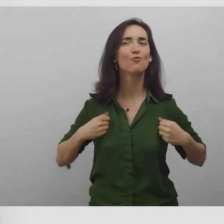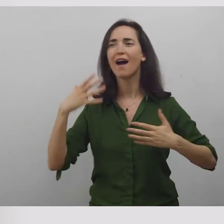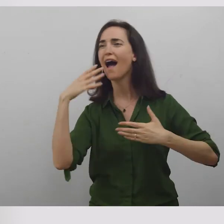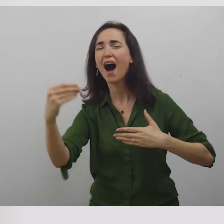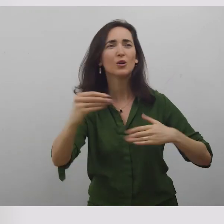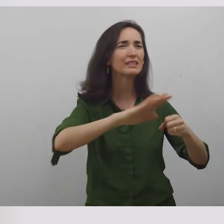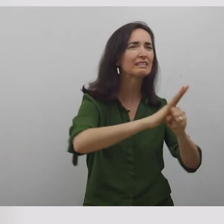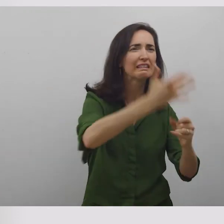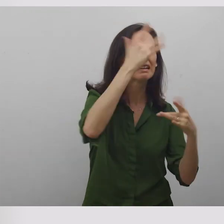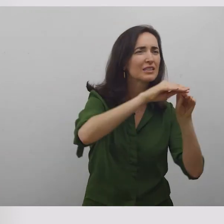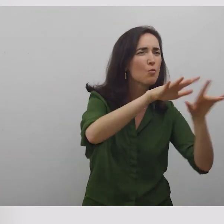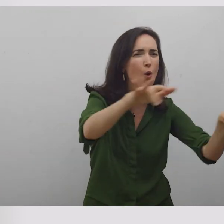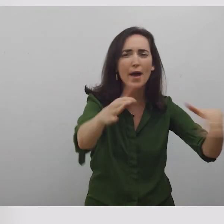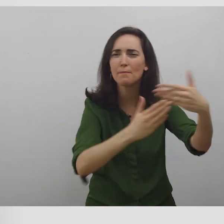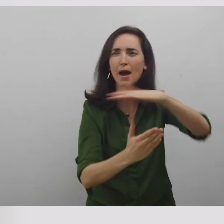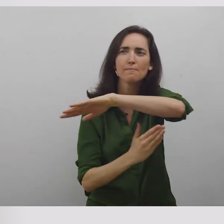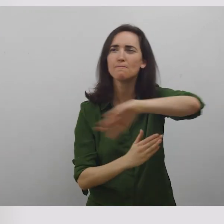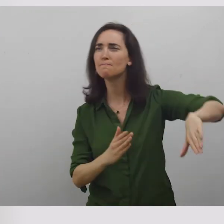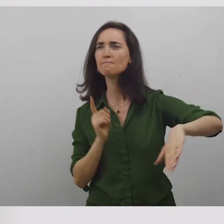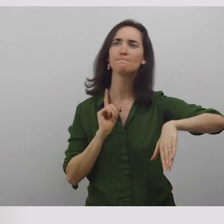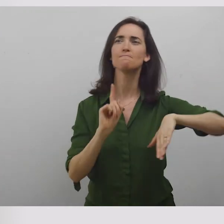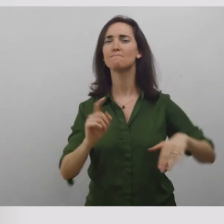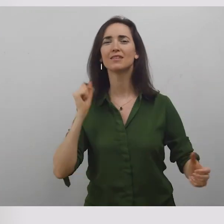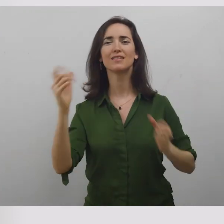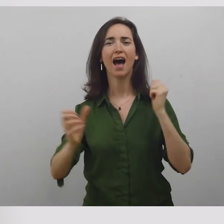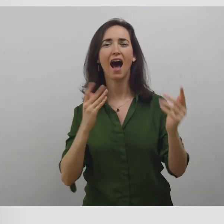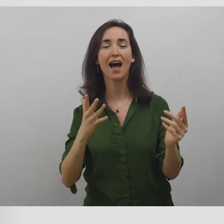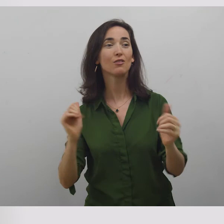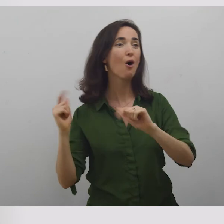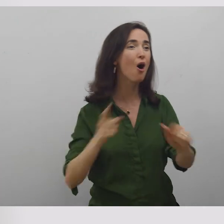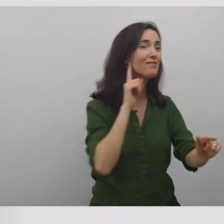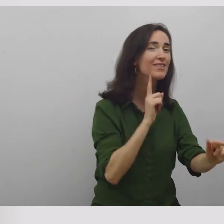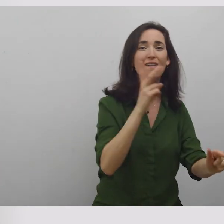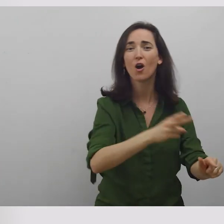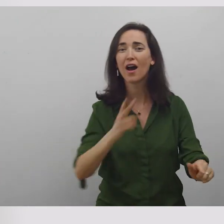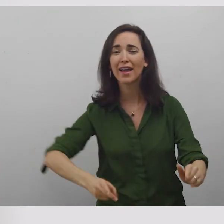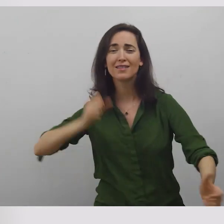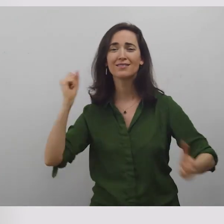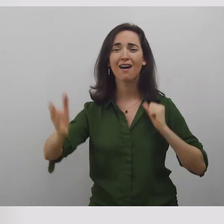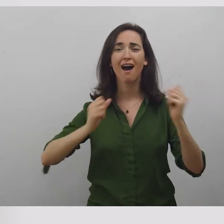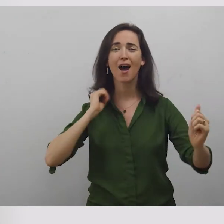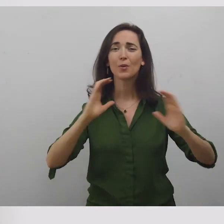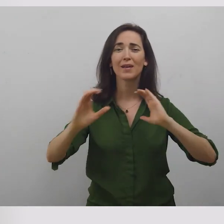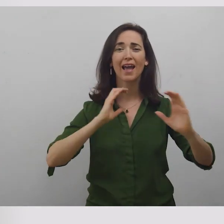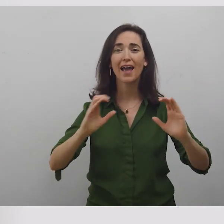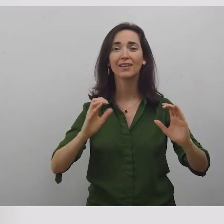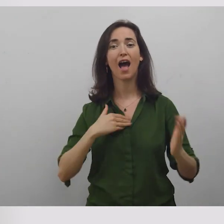there braving being exposed to COVID-19 and anyone else who uses their body to communicate, we hope this